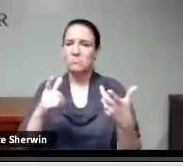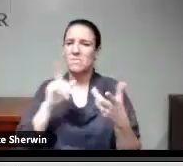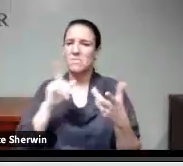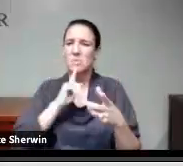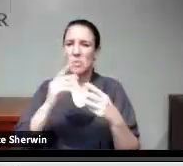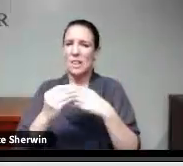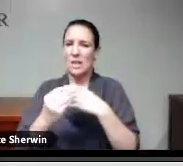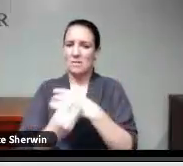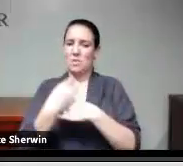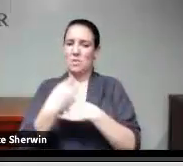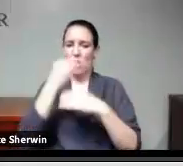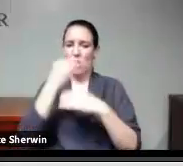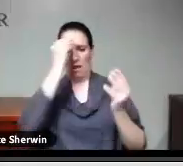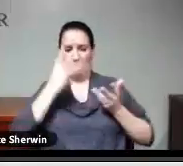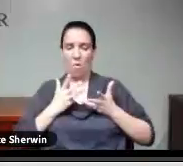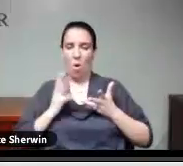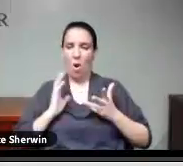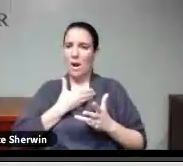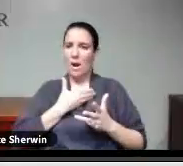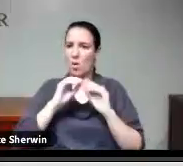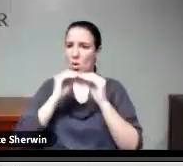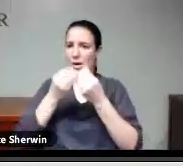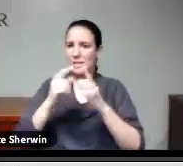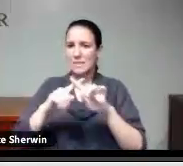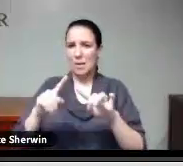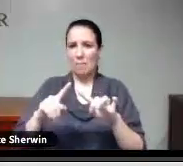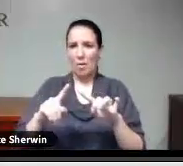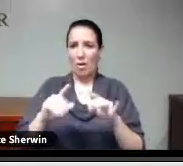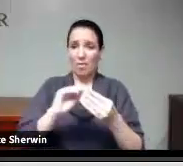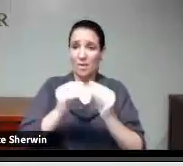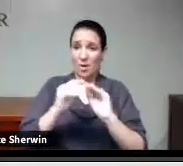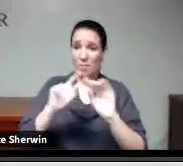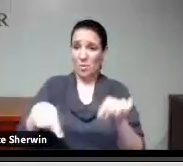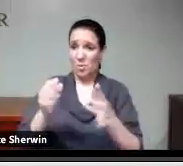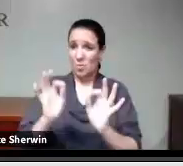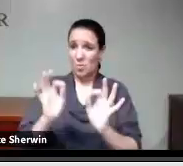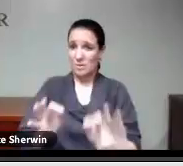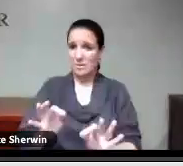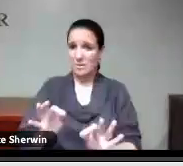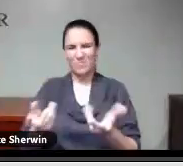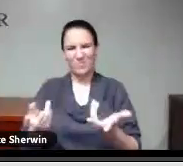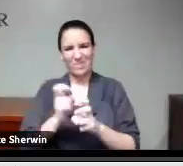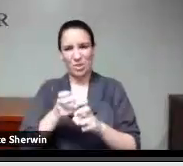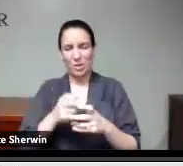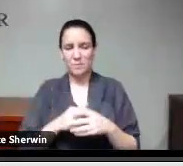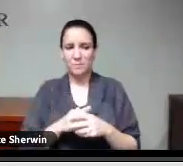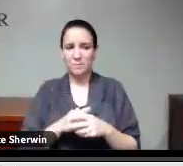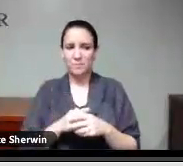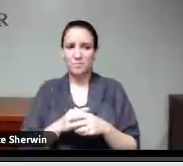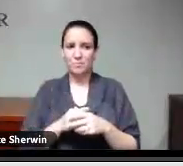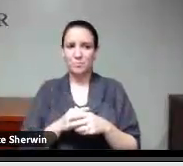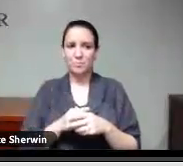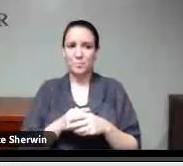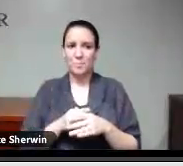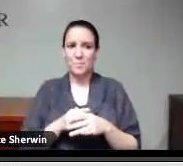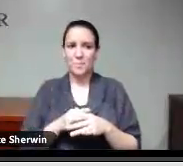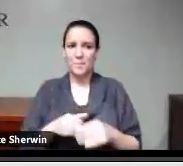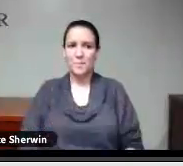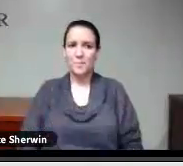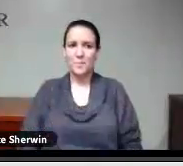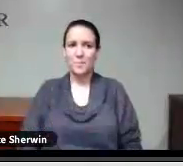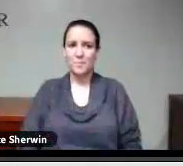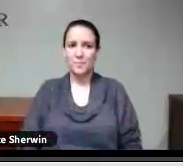our organizations, but it's really tricky to let the numbers alone speak for us. The other things that are really important to keep in mind are